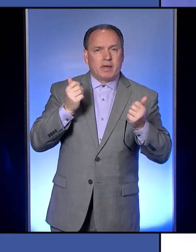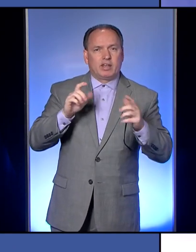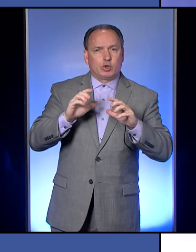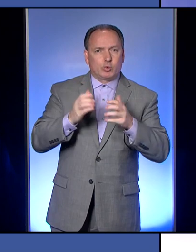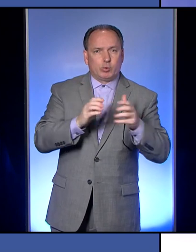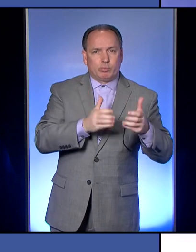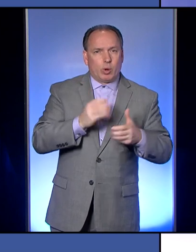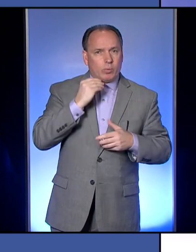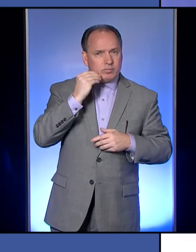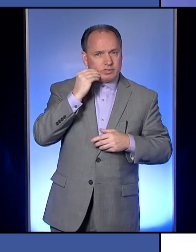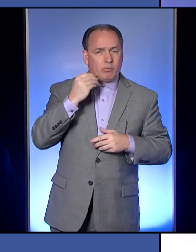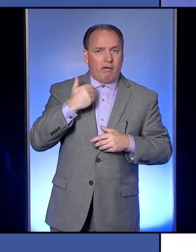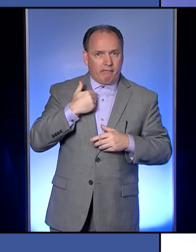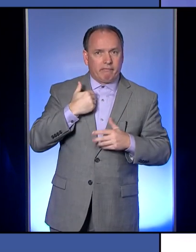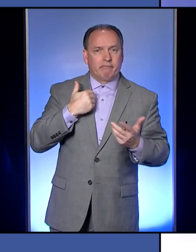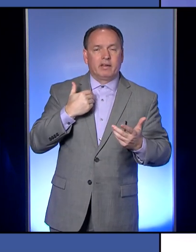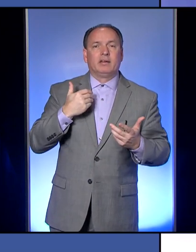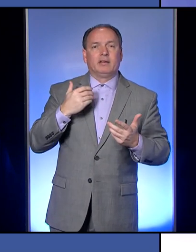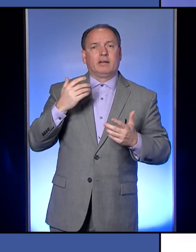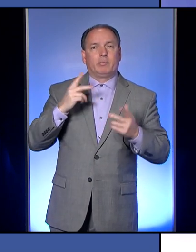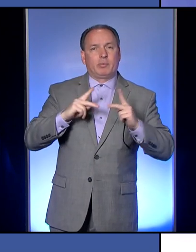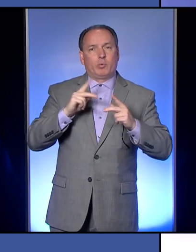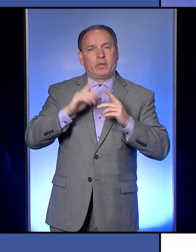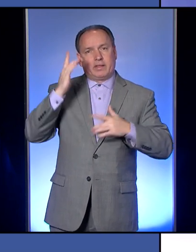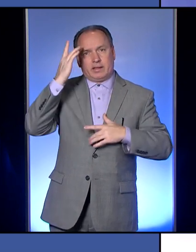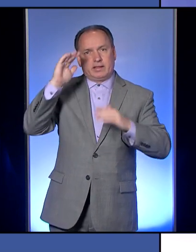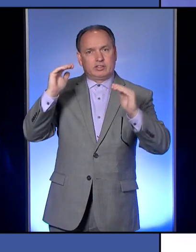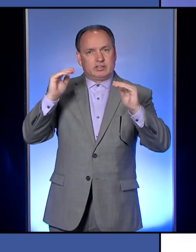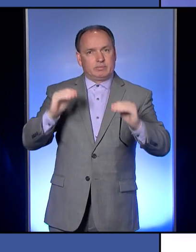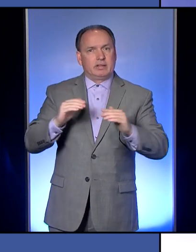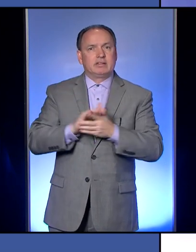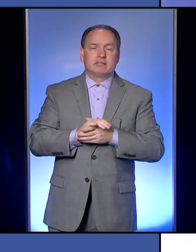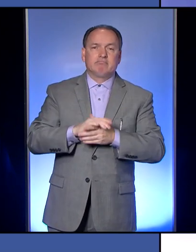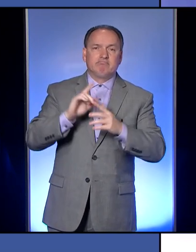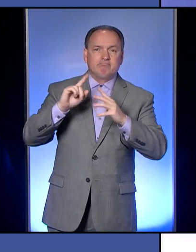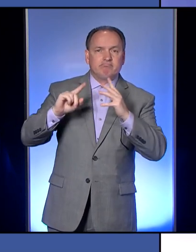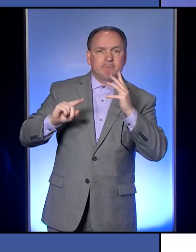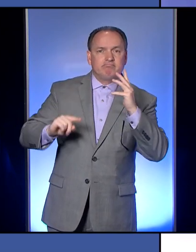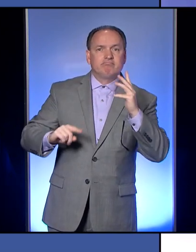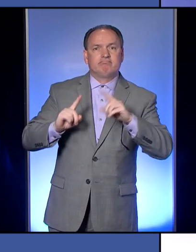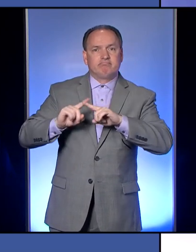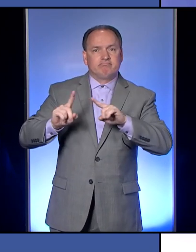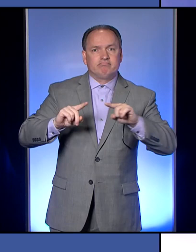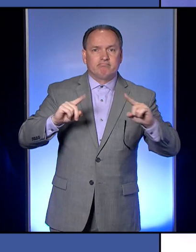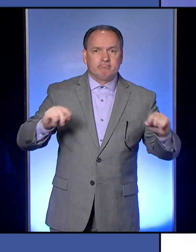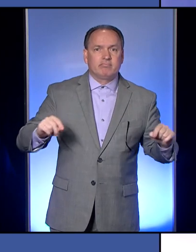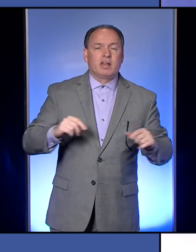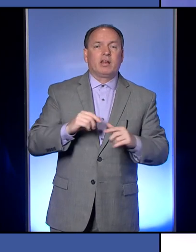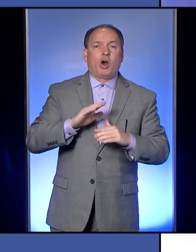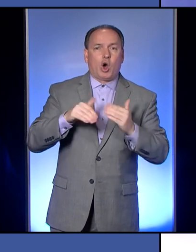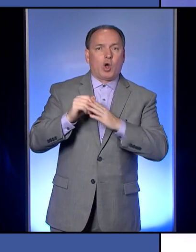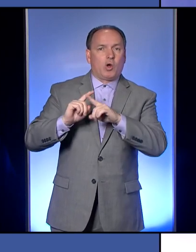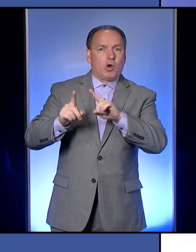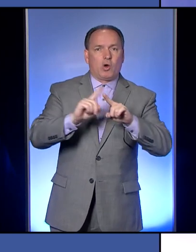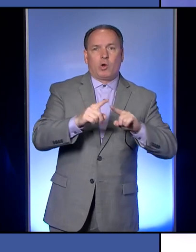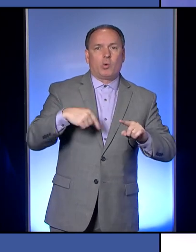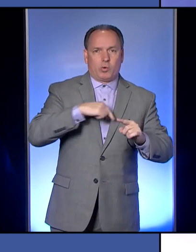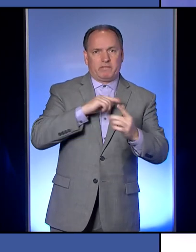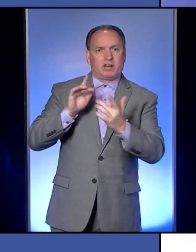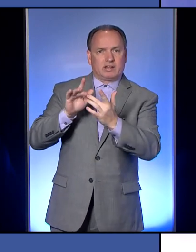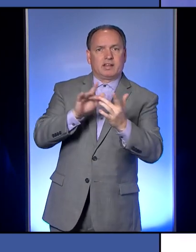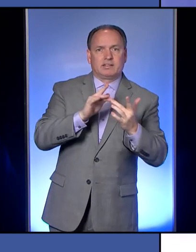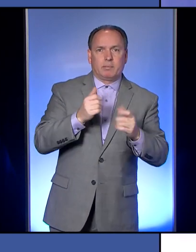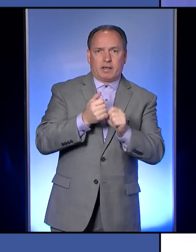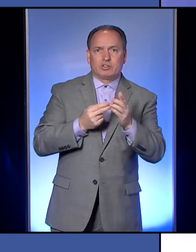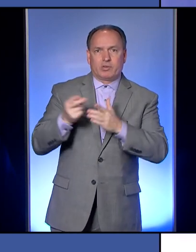homes, people with intellectual disabilities, and so on. And so all of those places we have been in contact with and